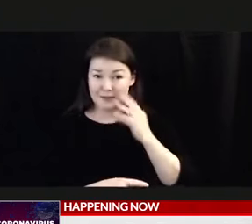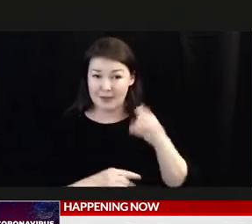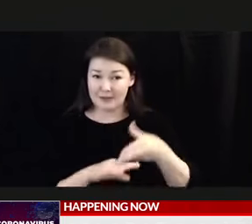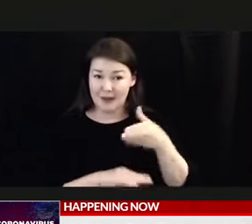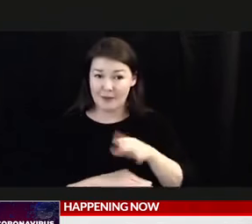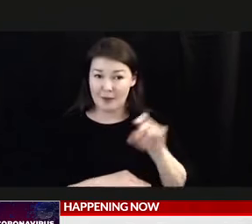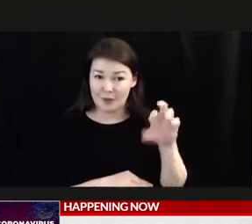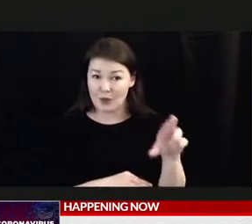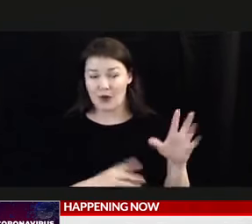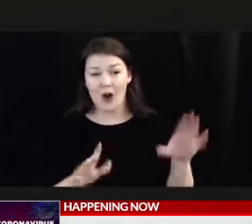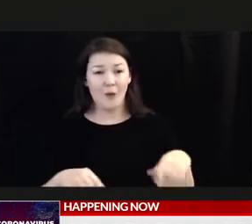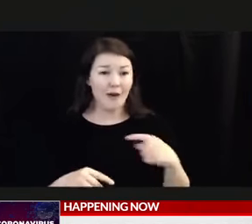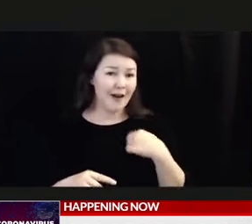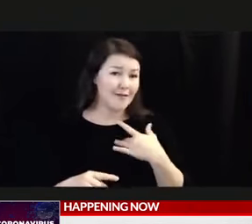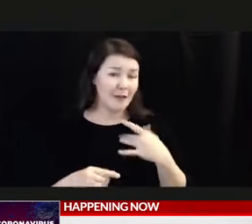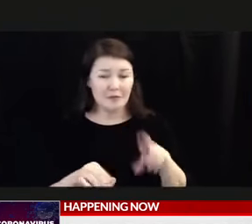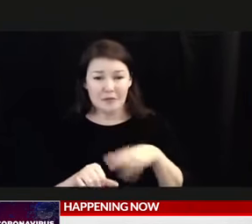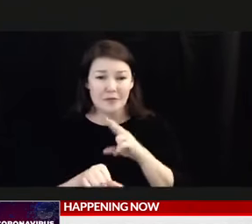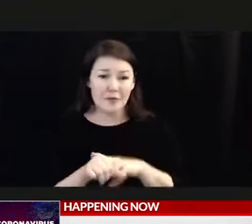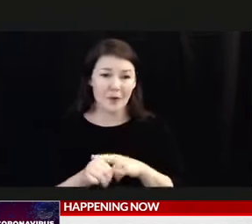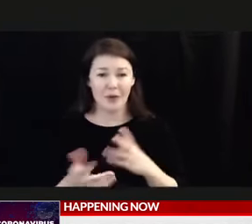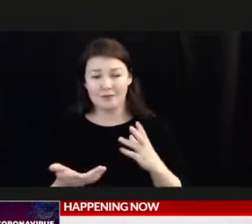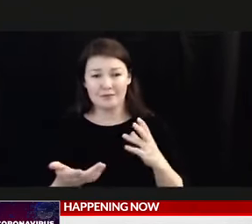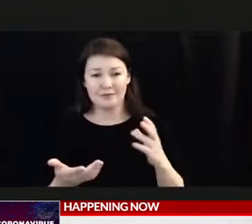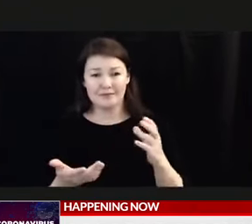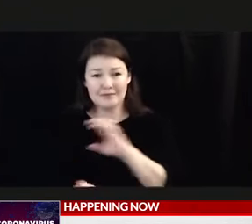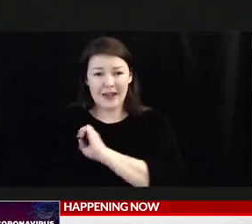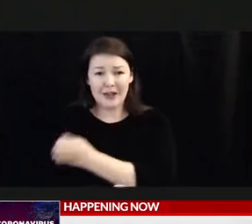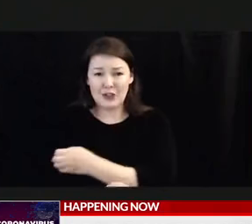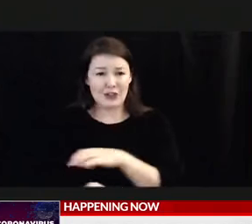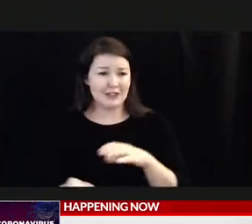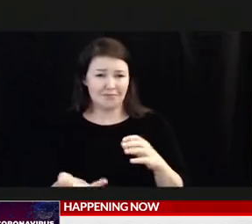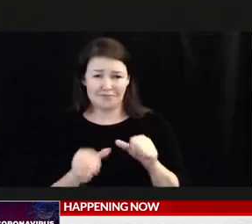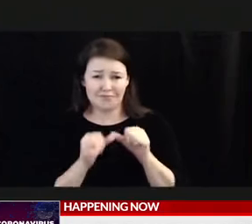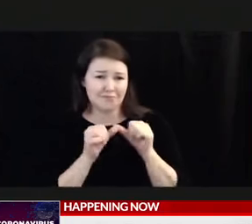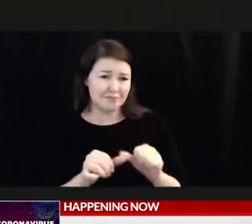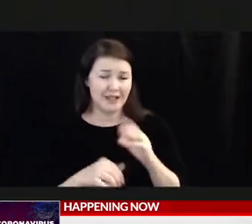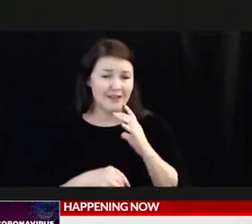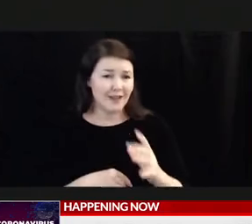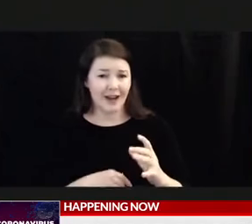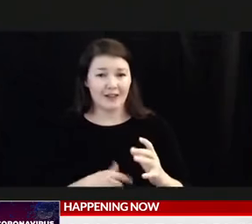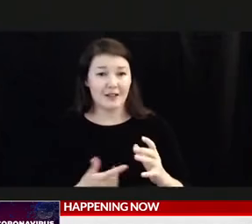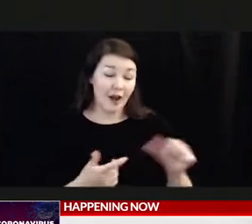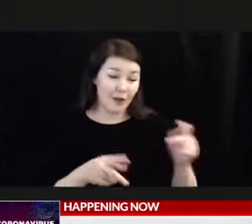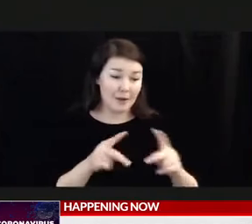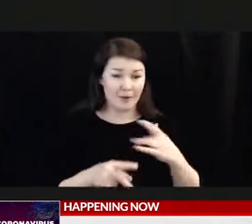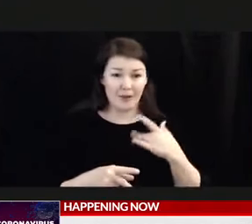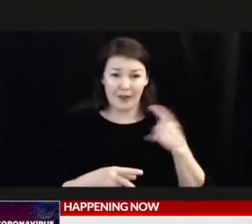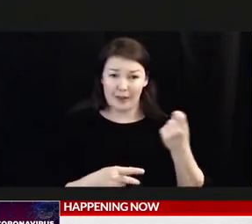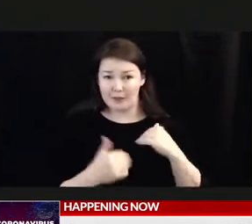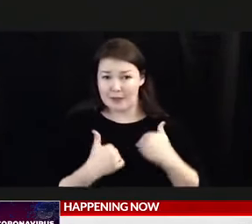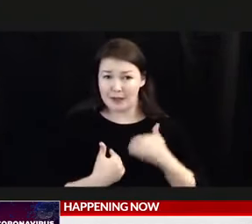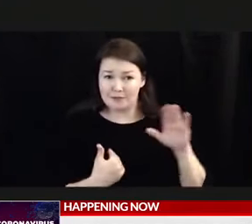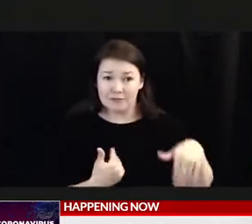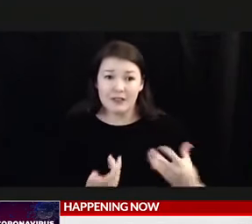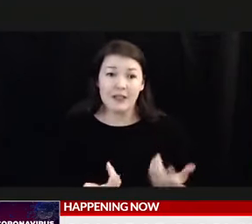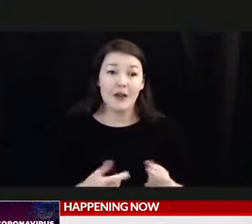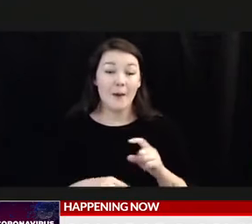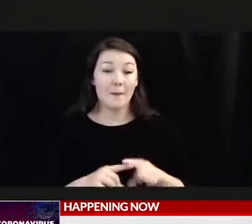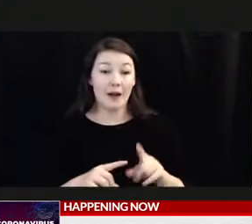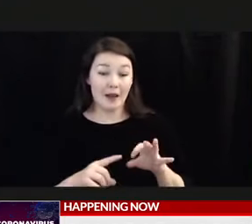a little tired the next day, whatever it is, but it's half the dose of your first and second dose for Moderna and Pfizer. If you've been putting it off, with